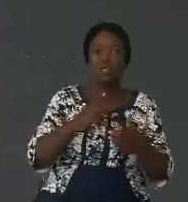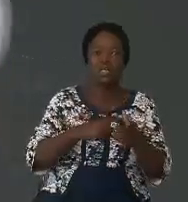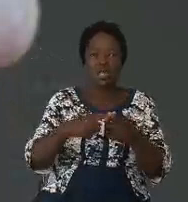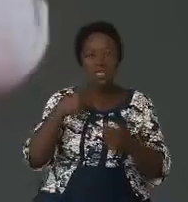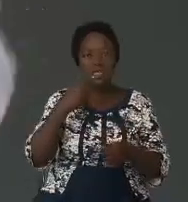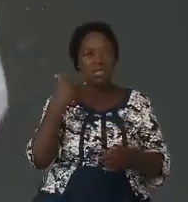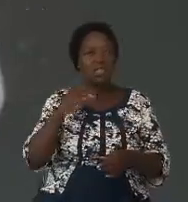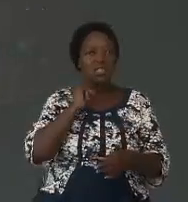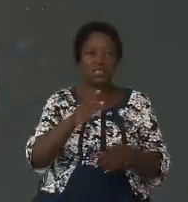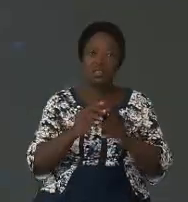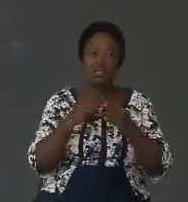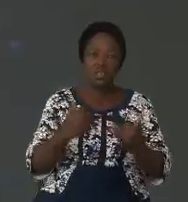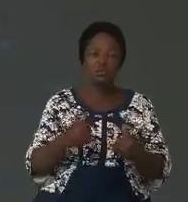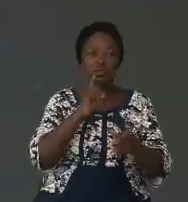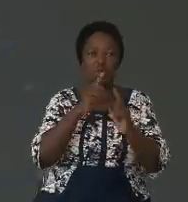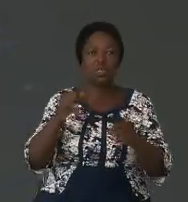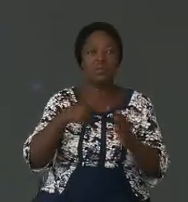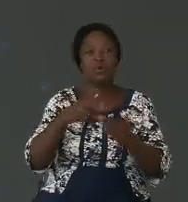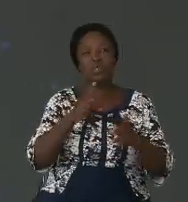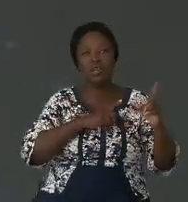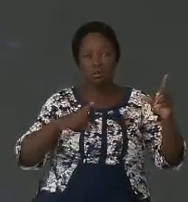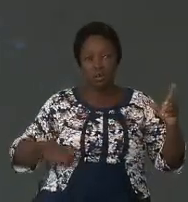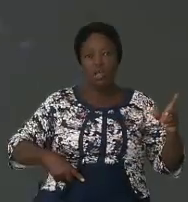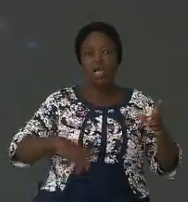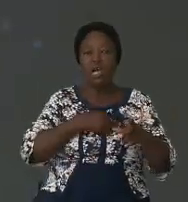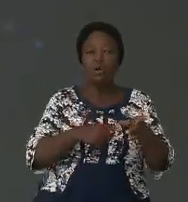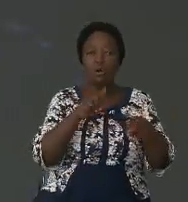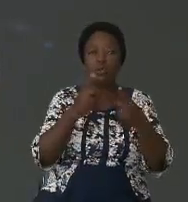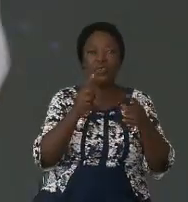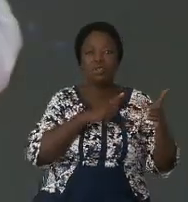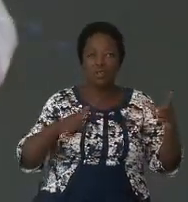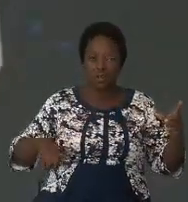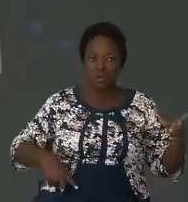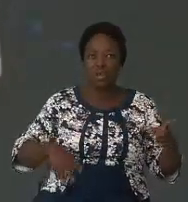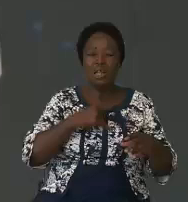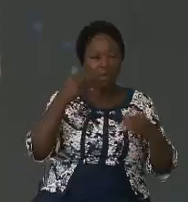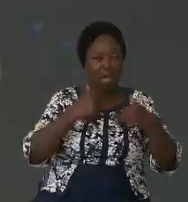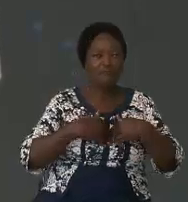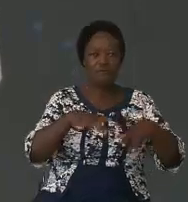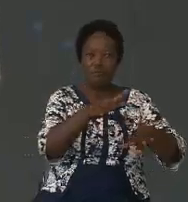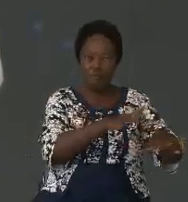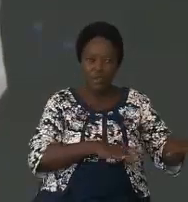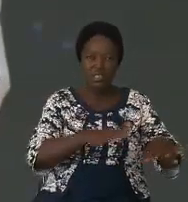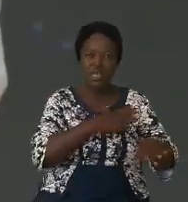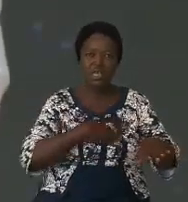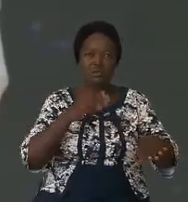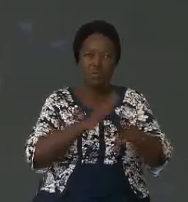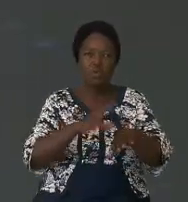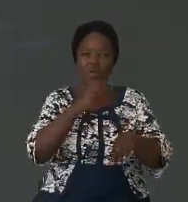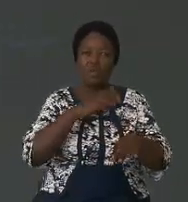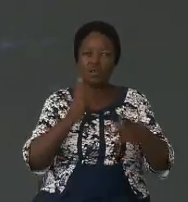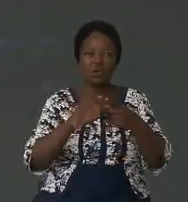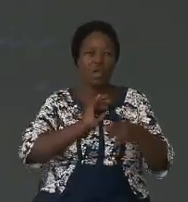Let him return. And then it says, he's returning unto the Lord, and he will have mercy